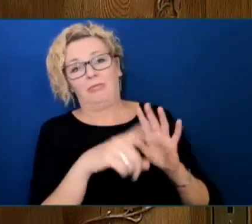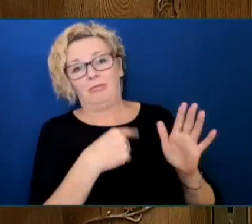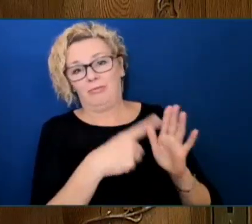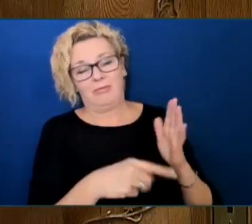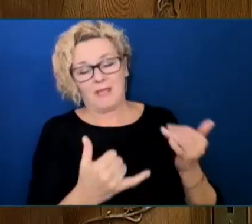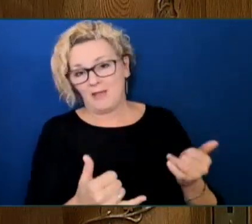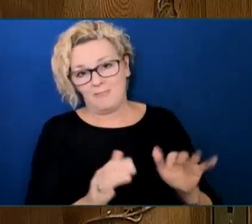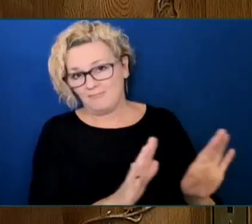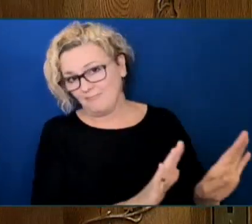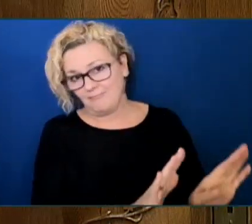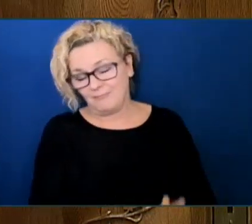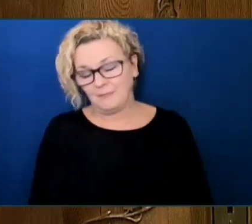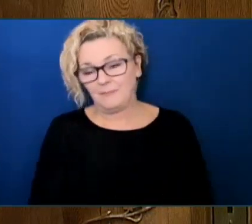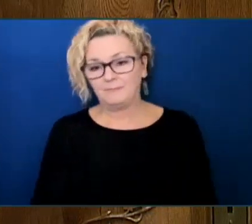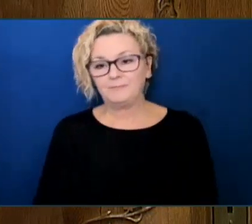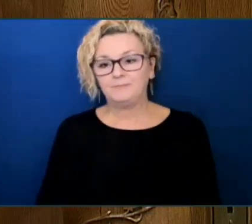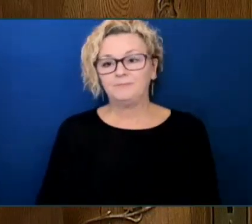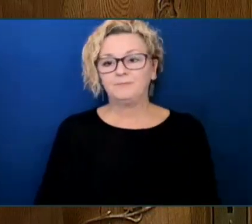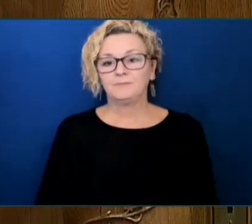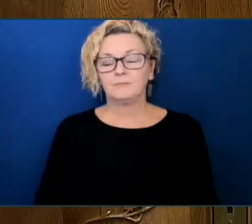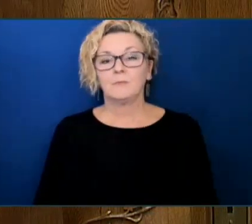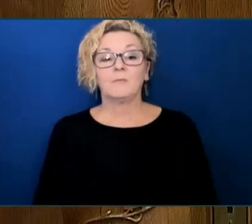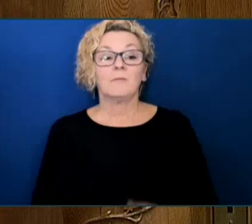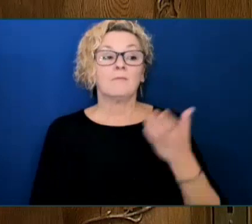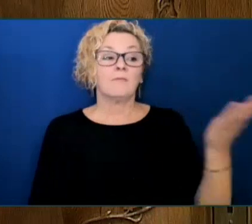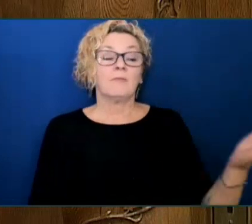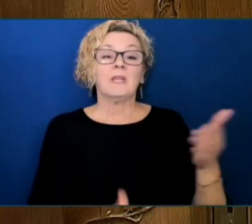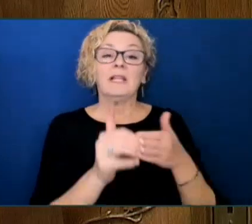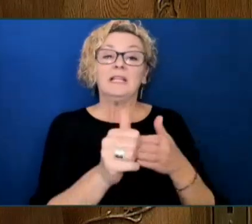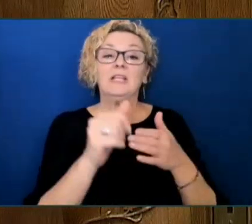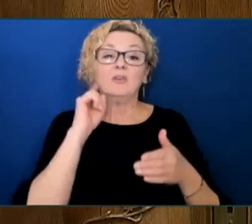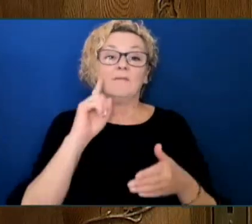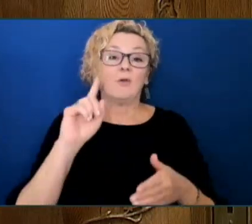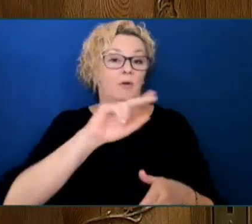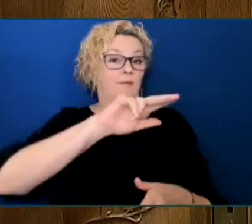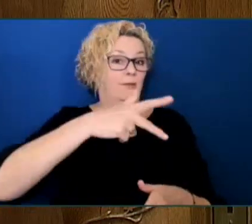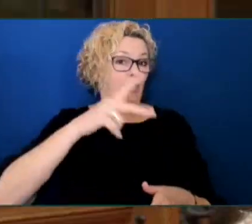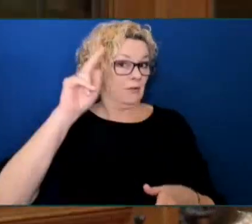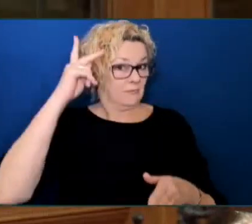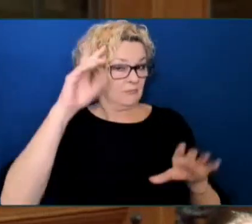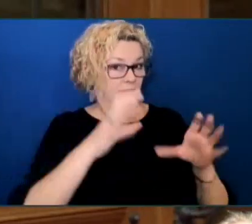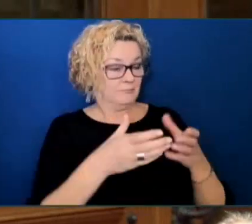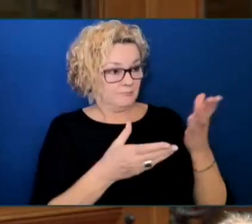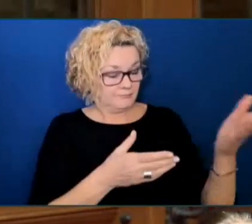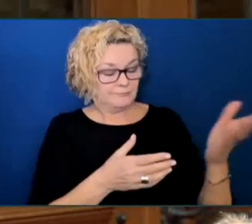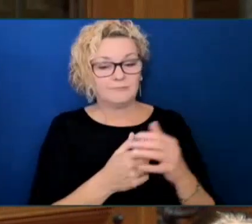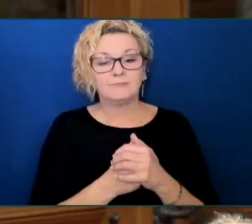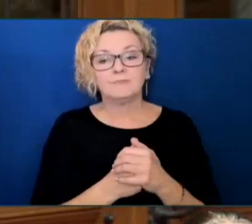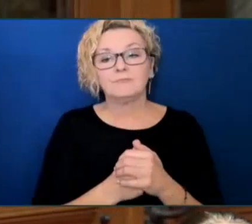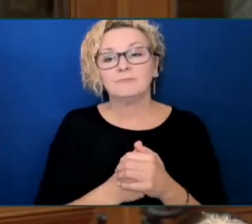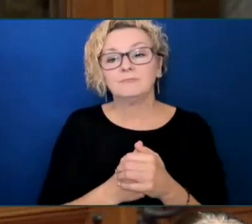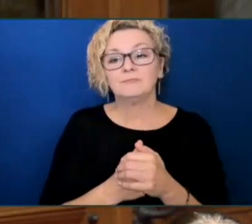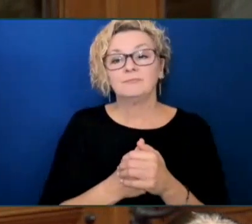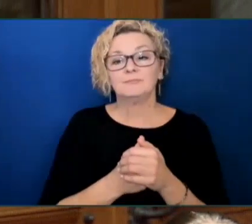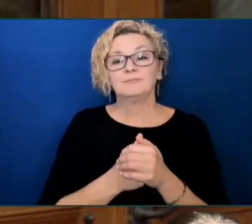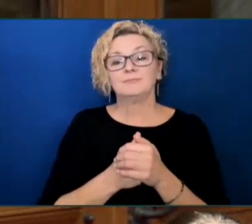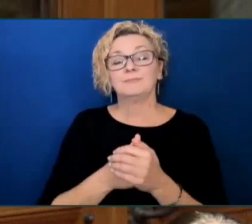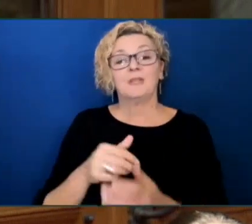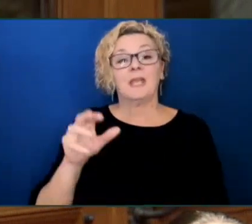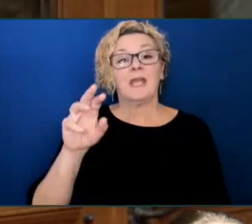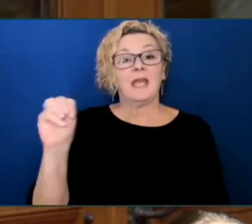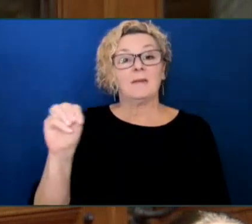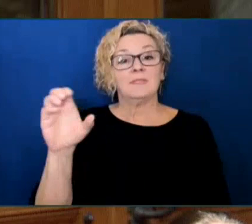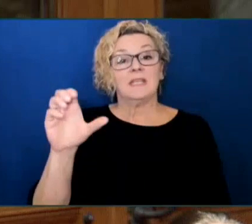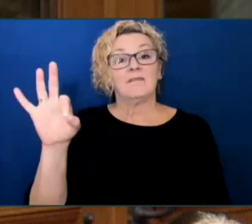Leader of the third party. Thank you, Honourable Speaker. Ministry of Children and Family Child Protection Workers have more power than CSIS, yet there is